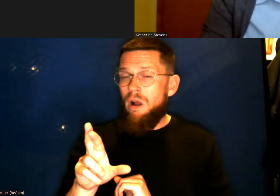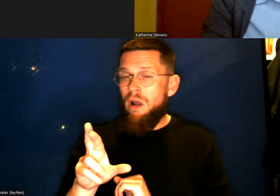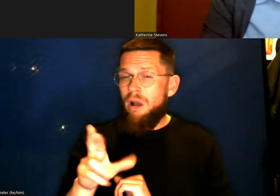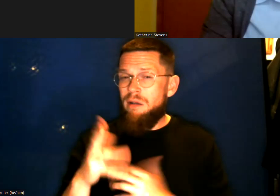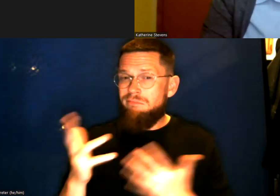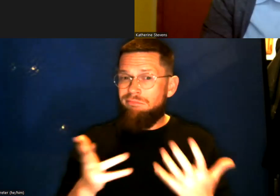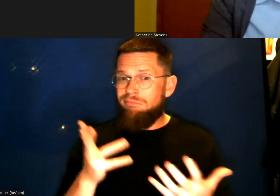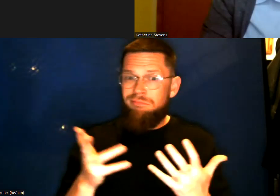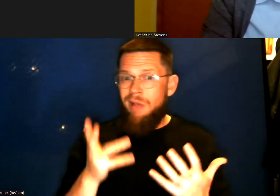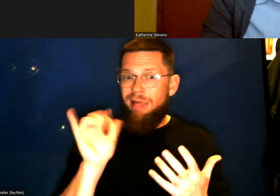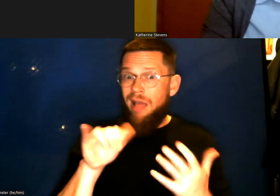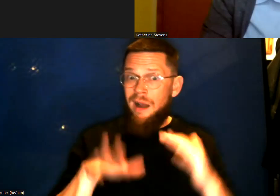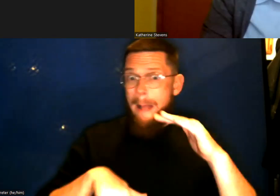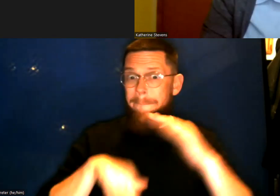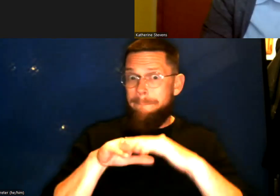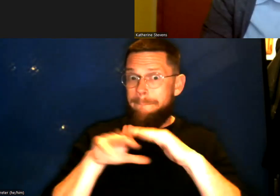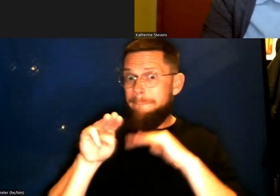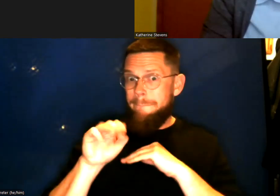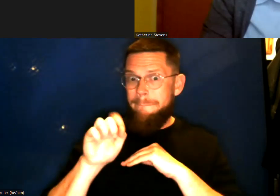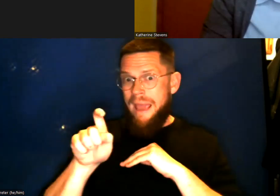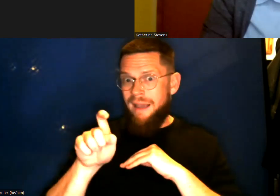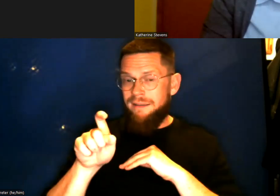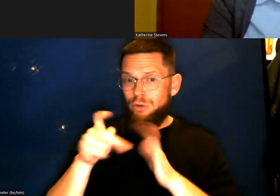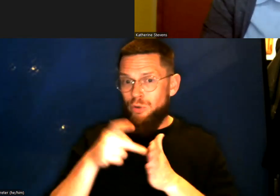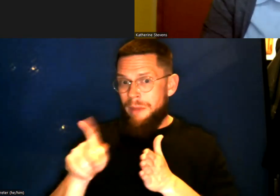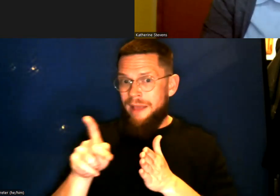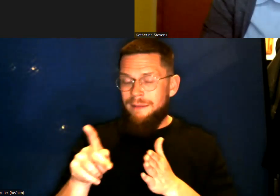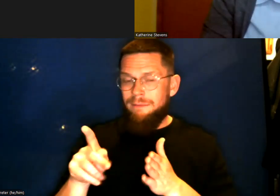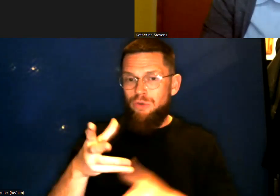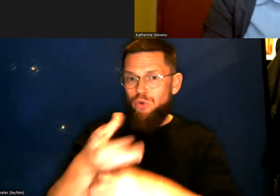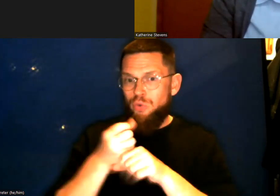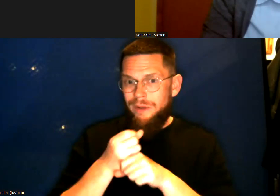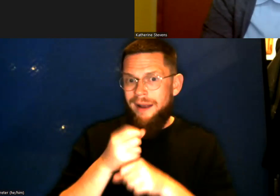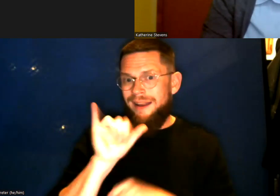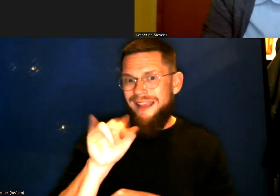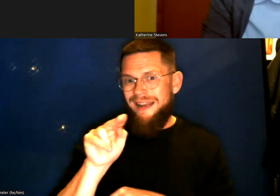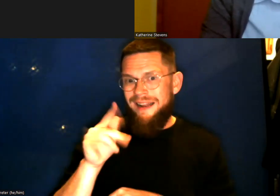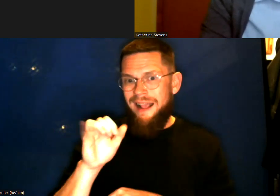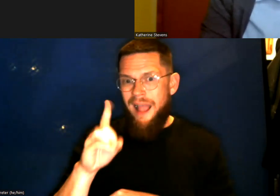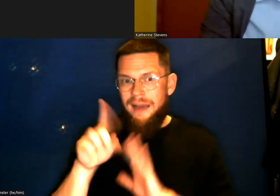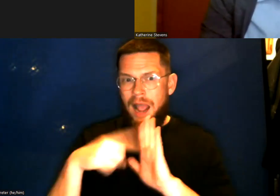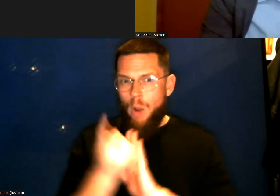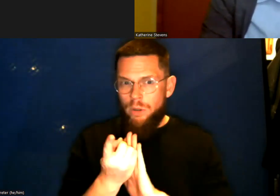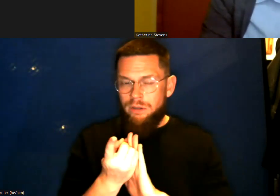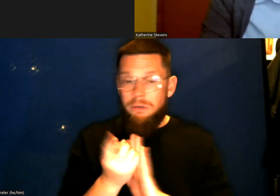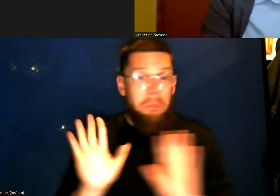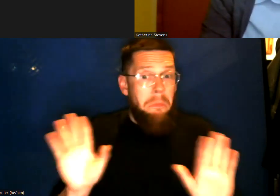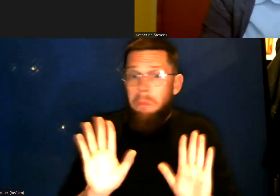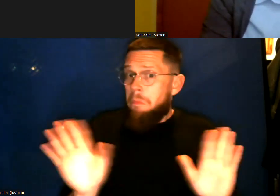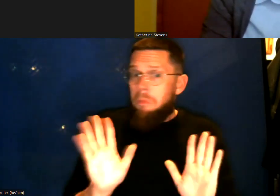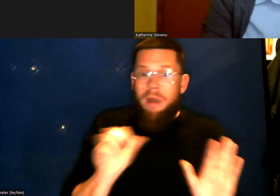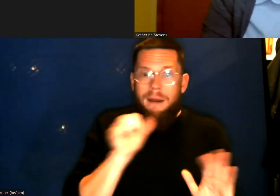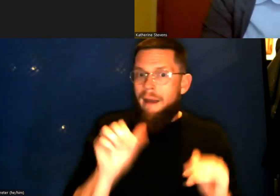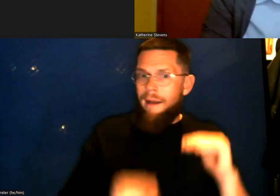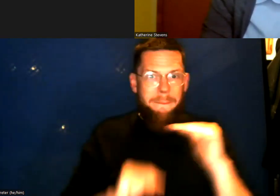you know, kind of a maximum that you can use to get the in-kind hours? It's not a maximum,